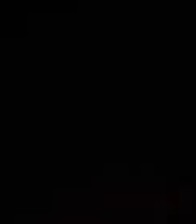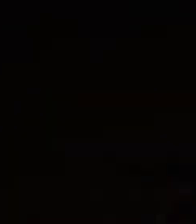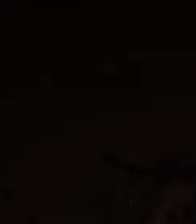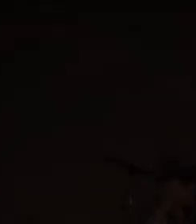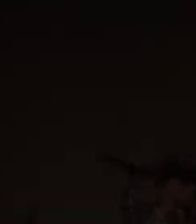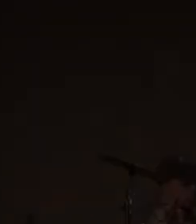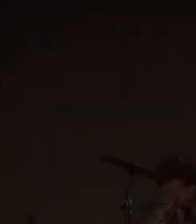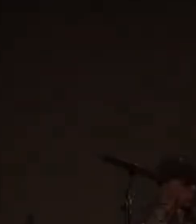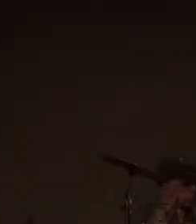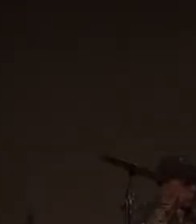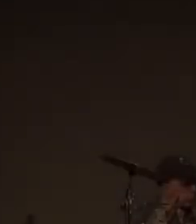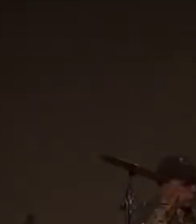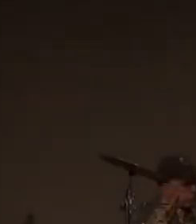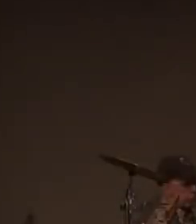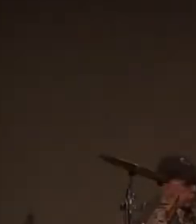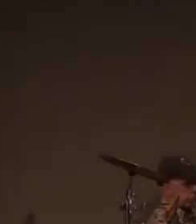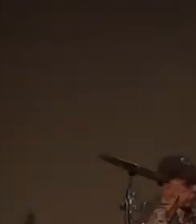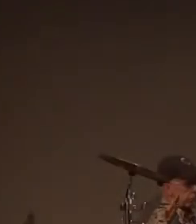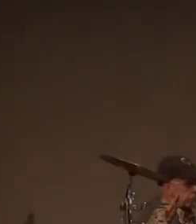give.